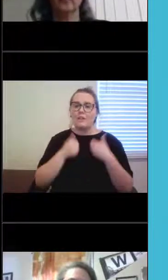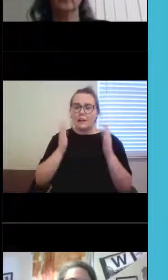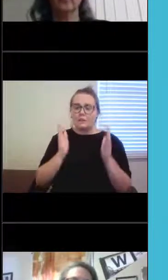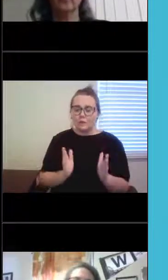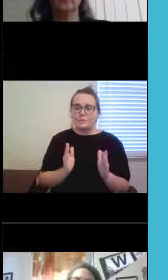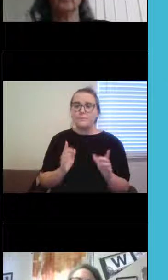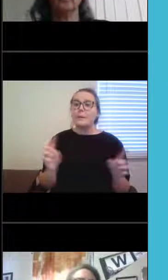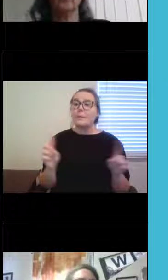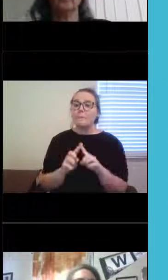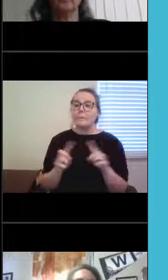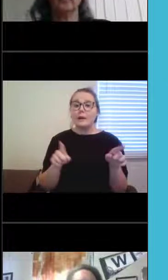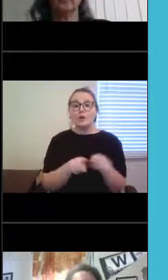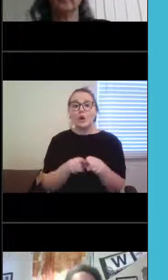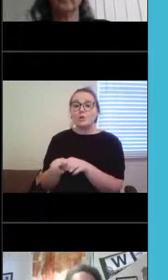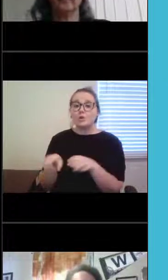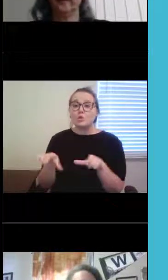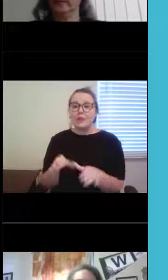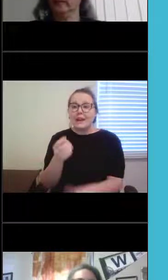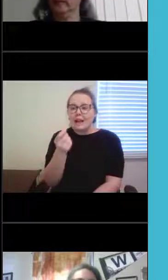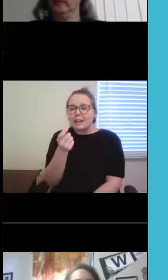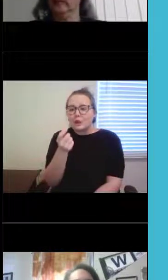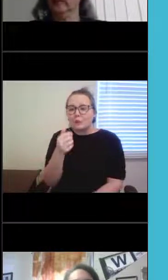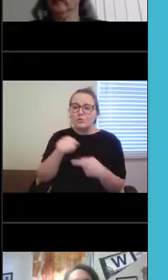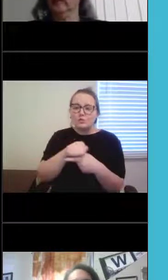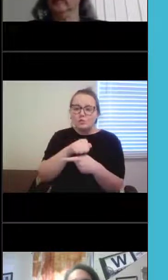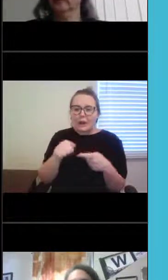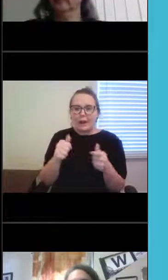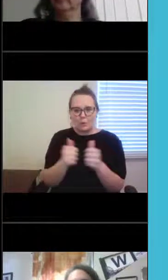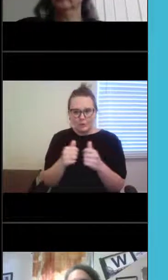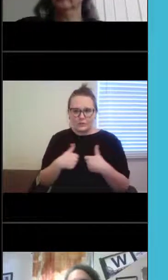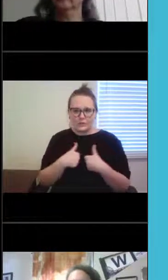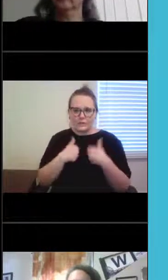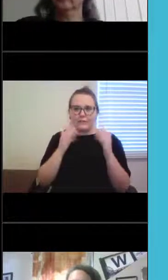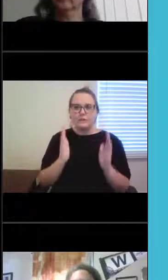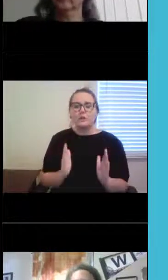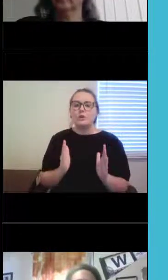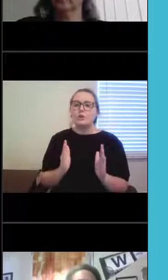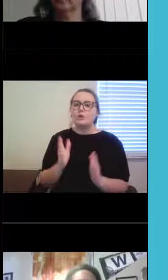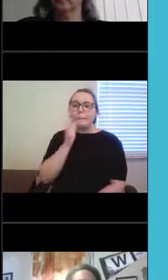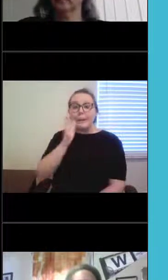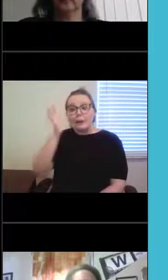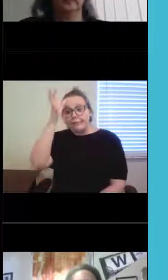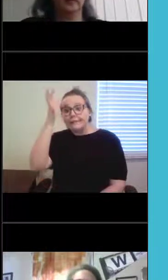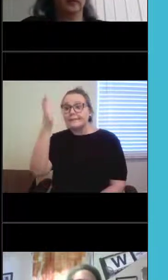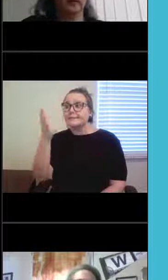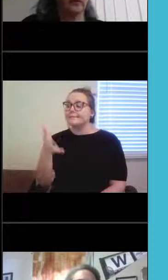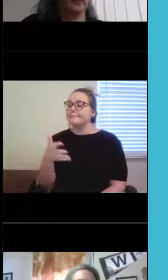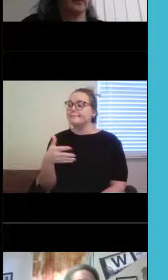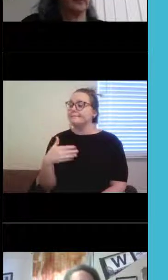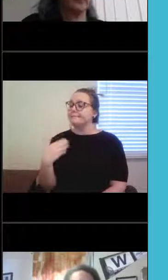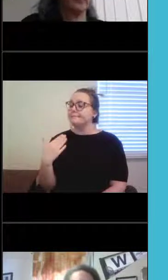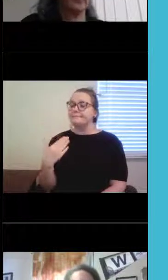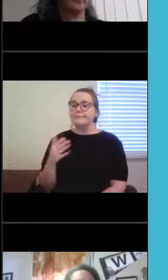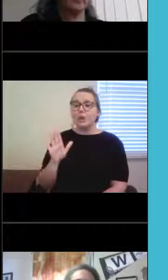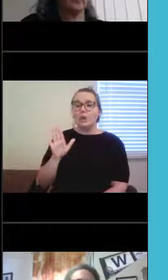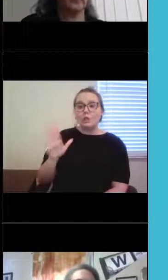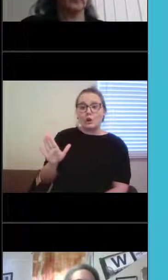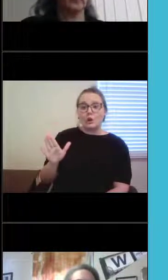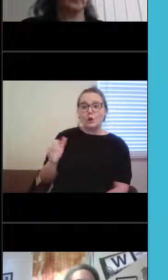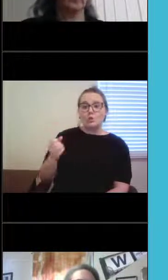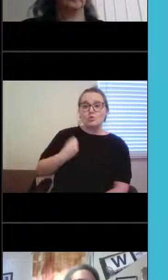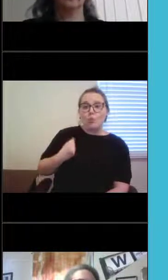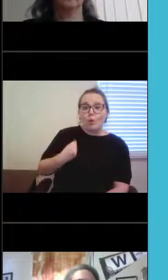also doing just a little bit of training with the survivor's parents or their